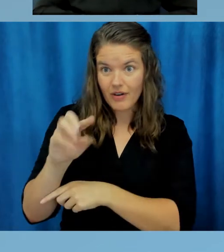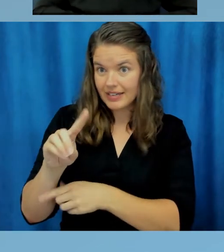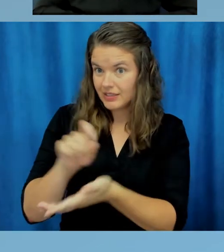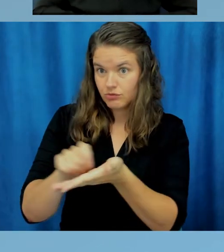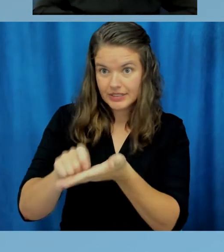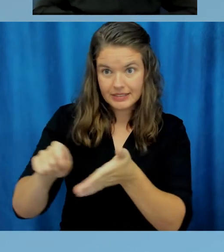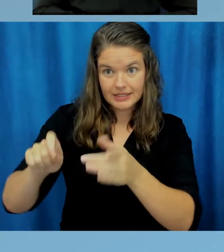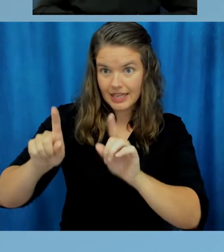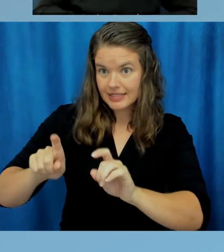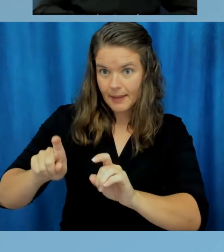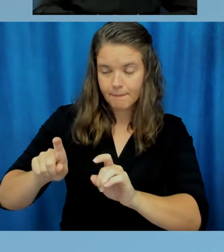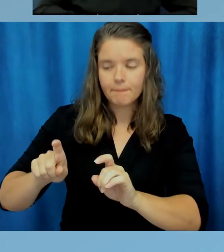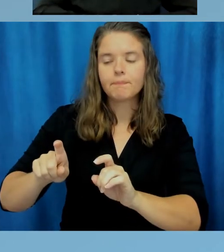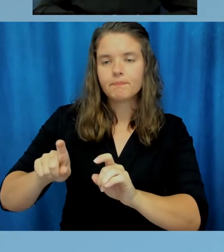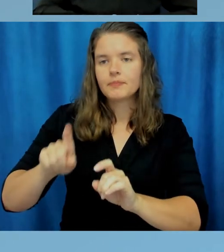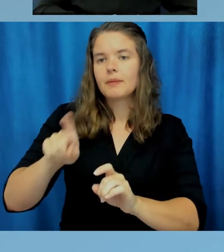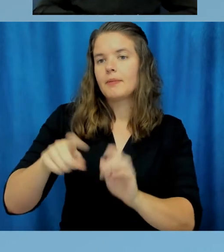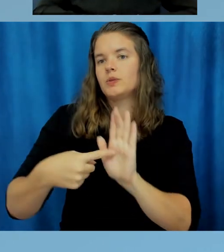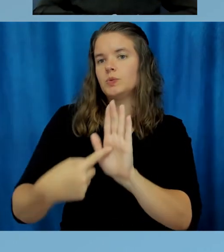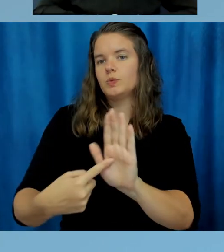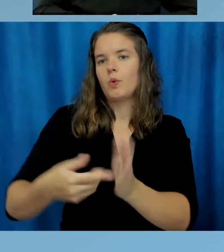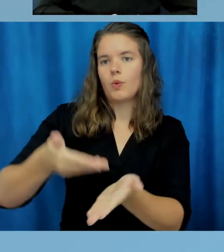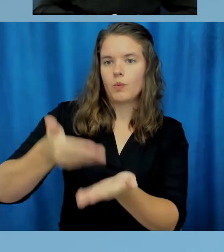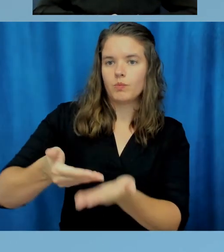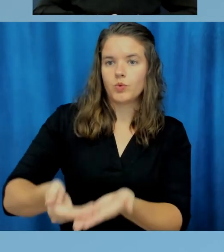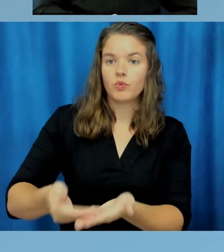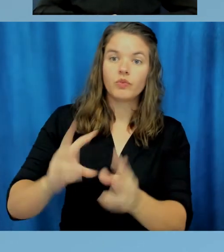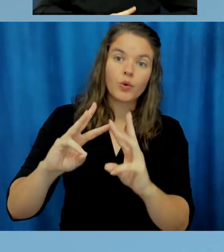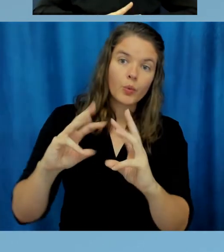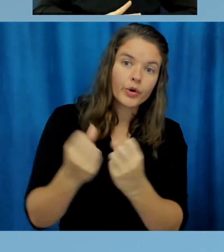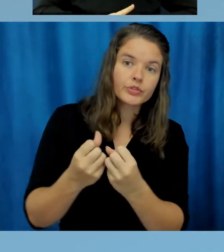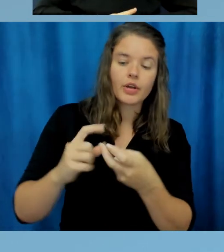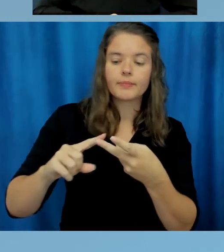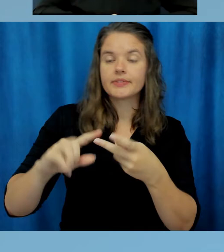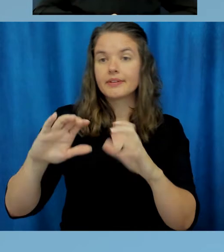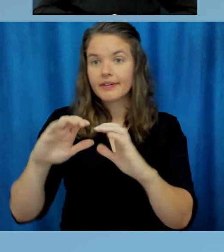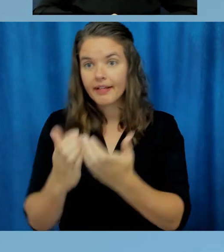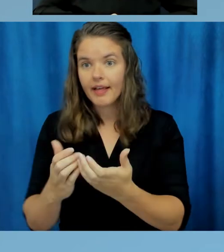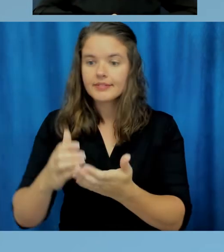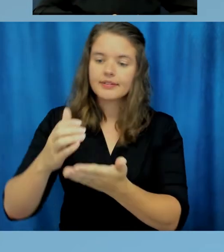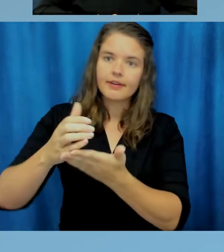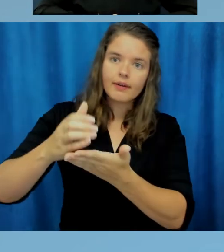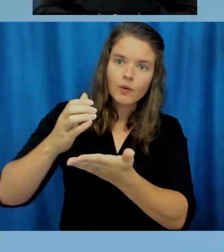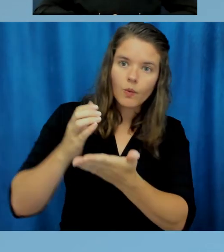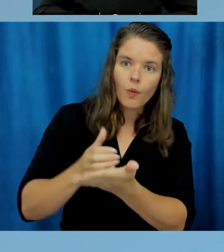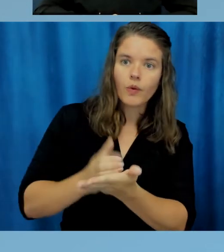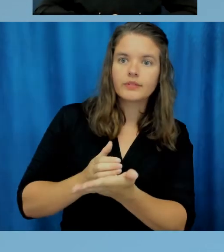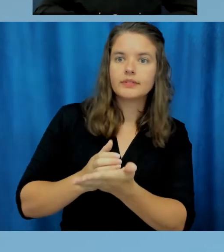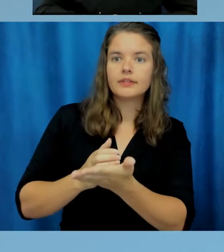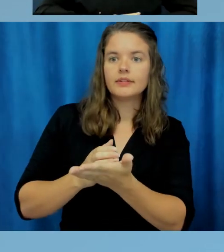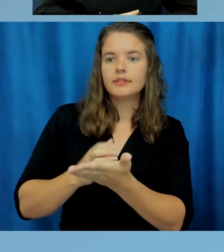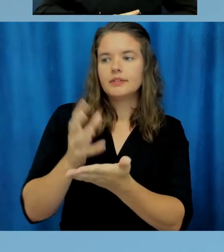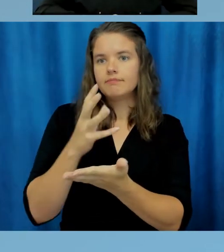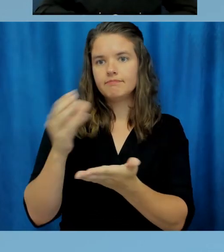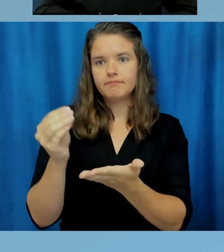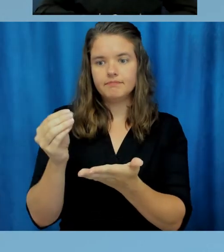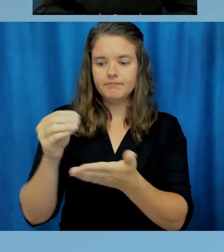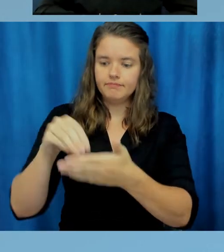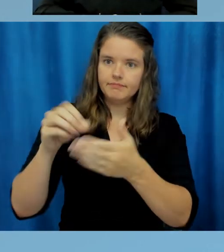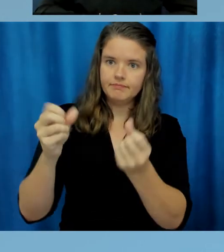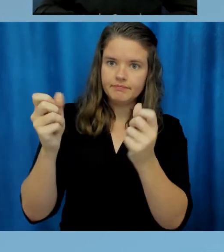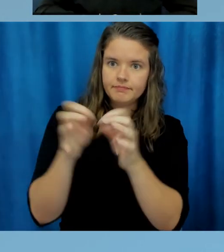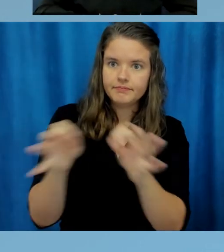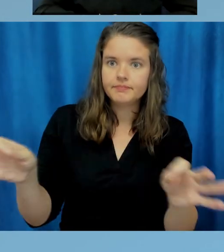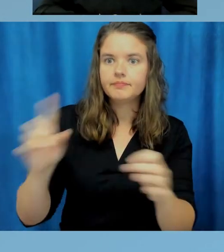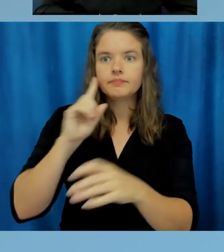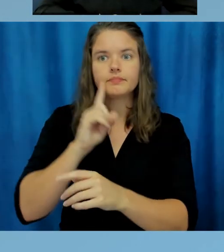exam, they have to show proof of workshops, classes, courses in sign language,